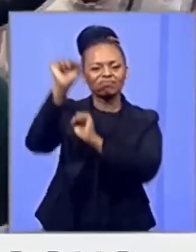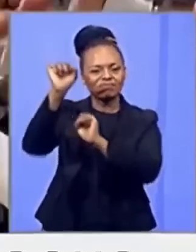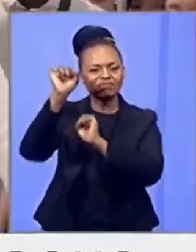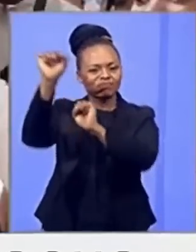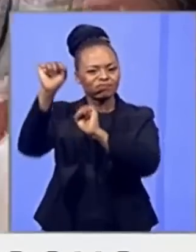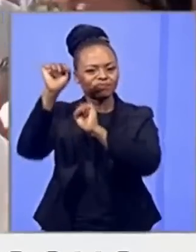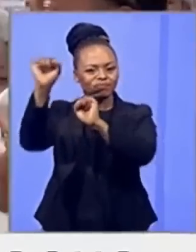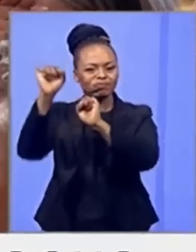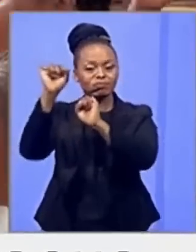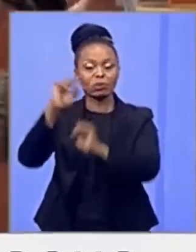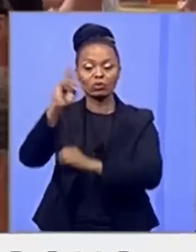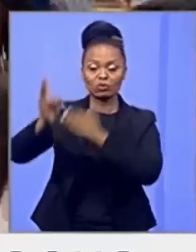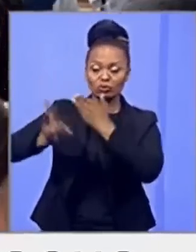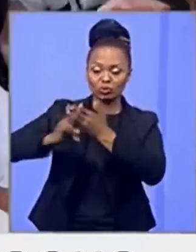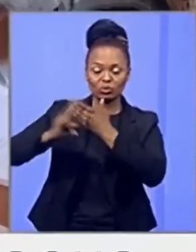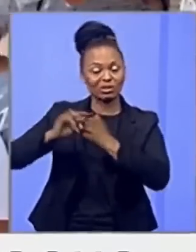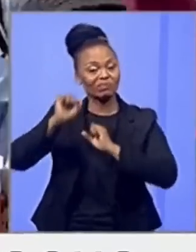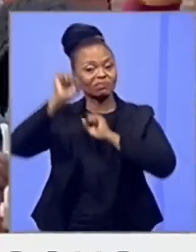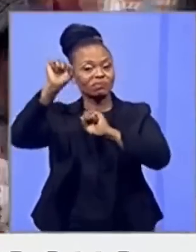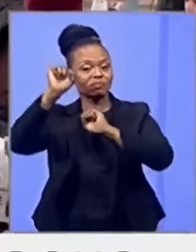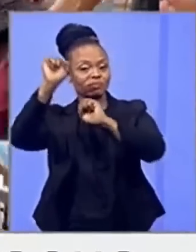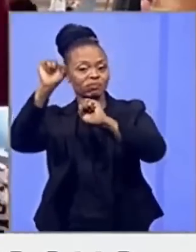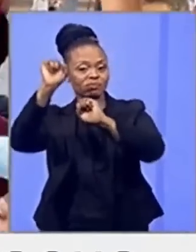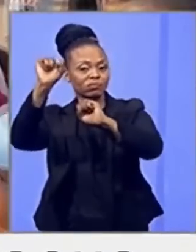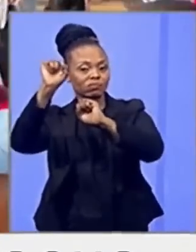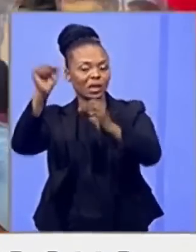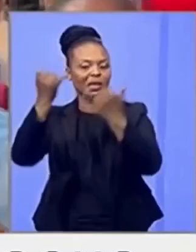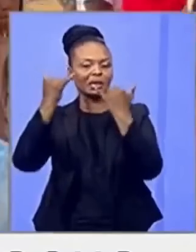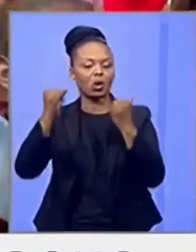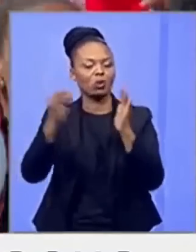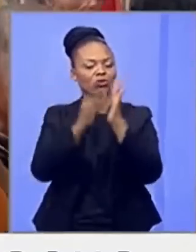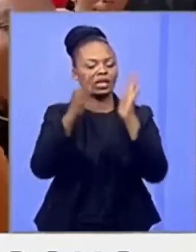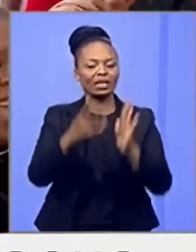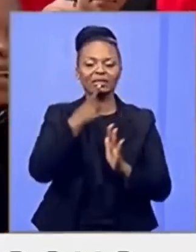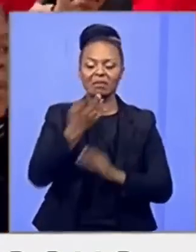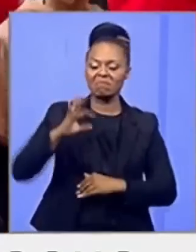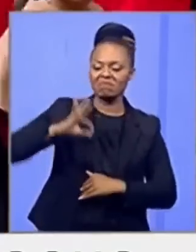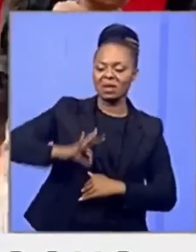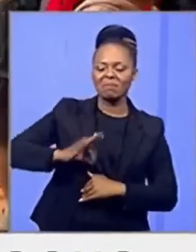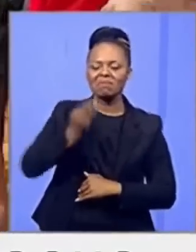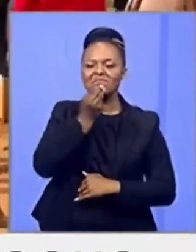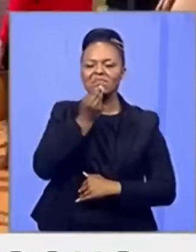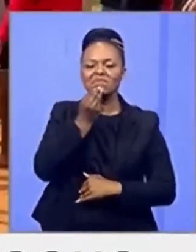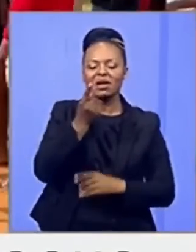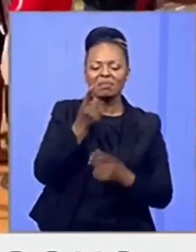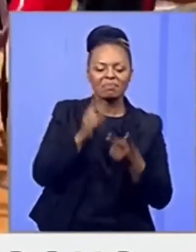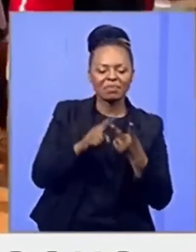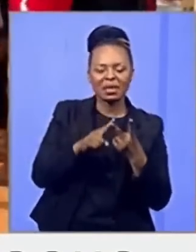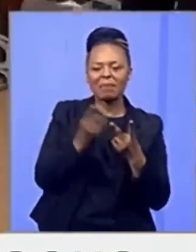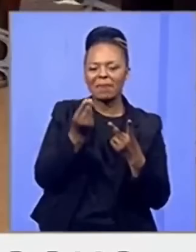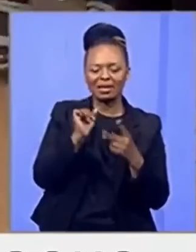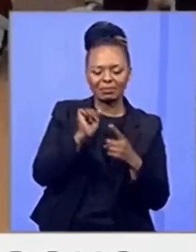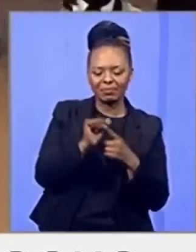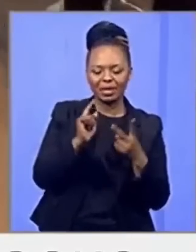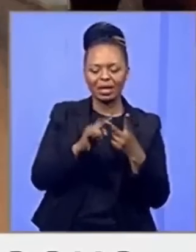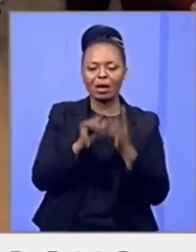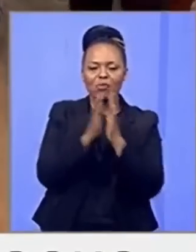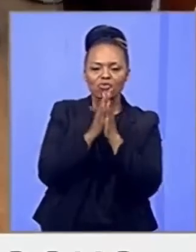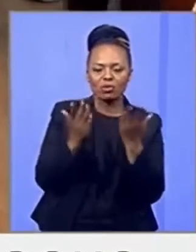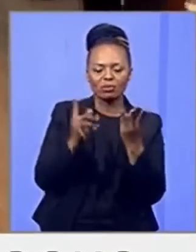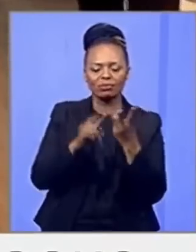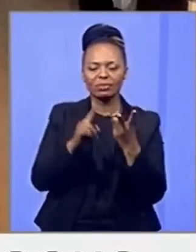tsene bekeng ya bobedi. Baithuti ba re ga se ba hwetša mašeleng a bona a dijo, dipuku, madulo le a dinamelwa go tšwa